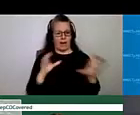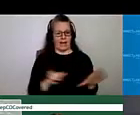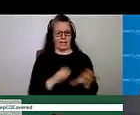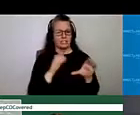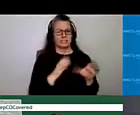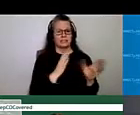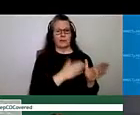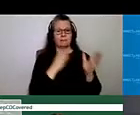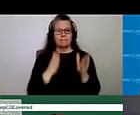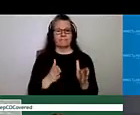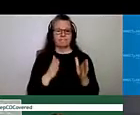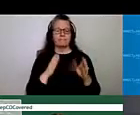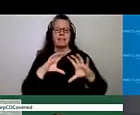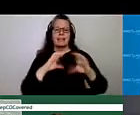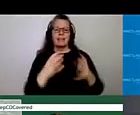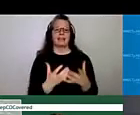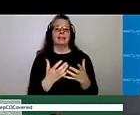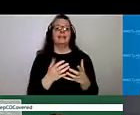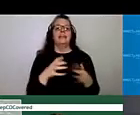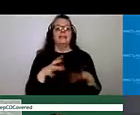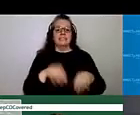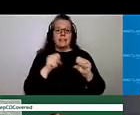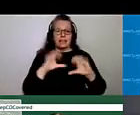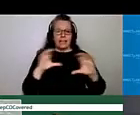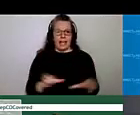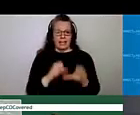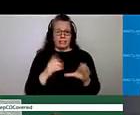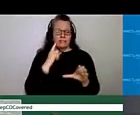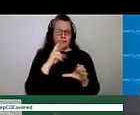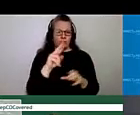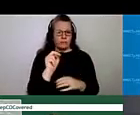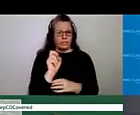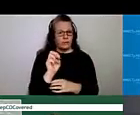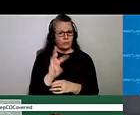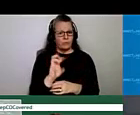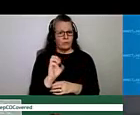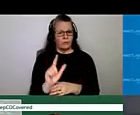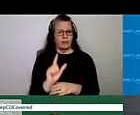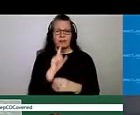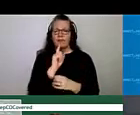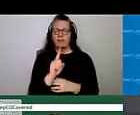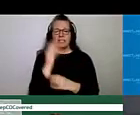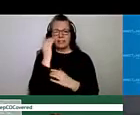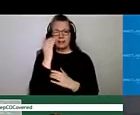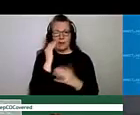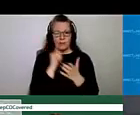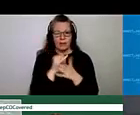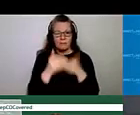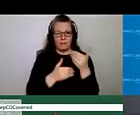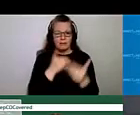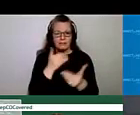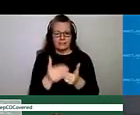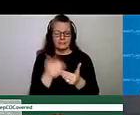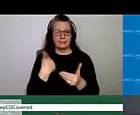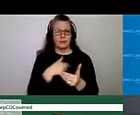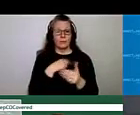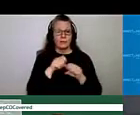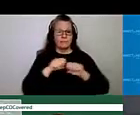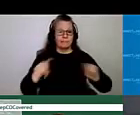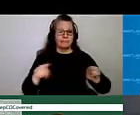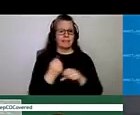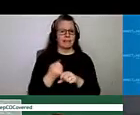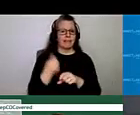phase of the campaign is take action on your renewal and really getting to know what the renewal process is. So we released last fall